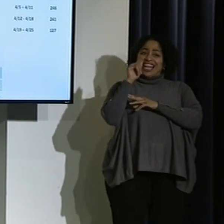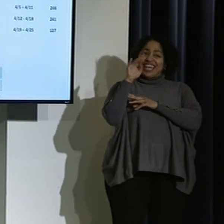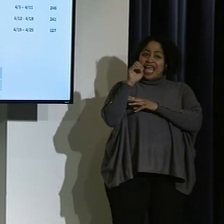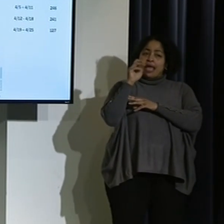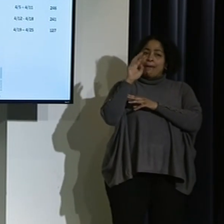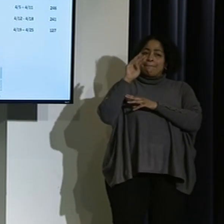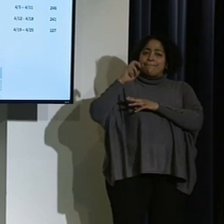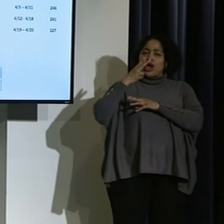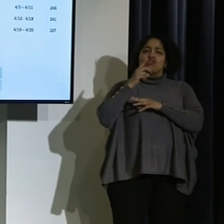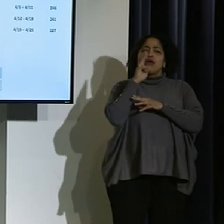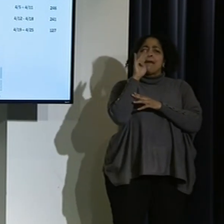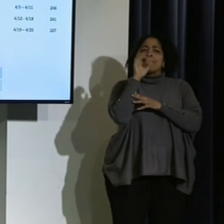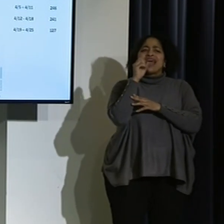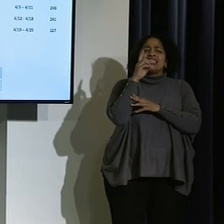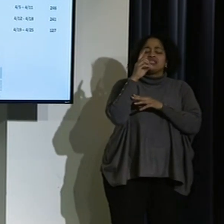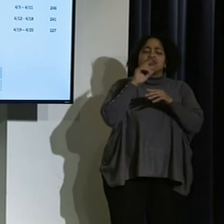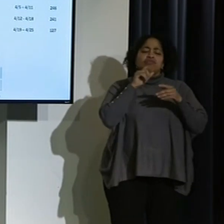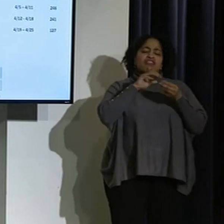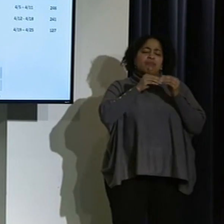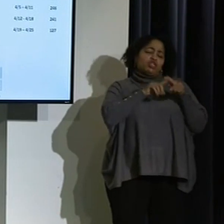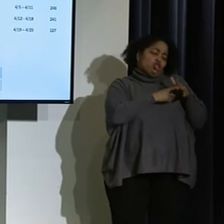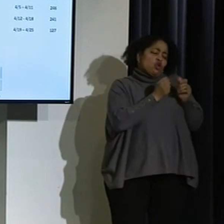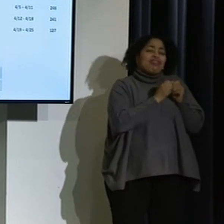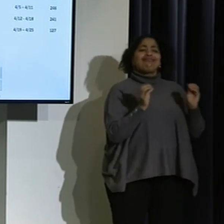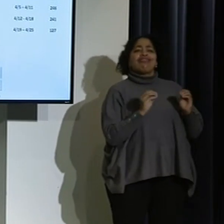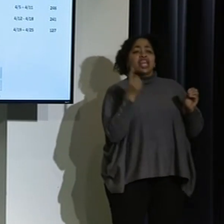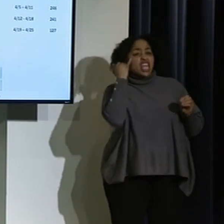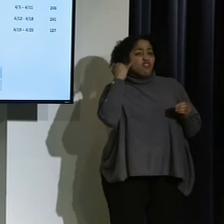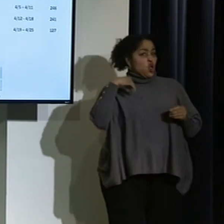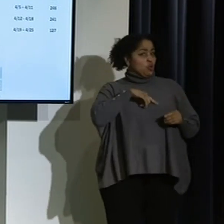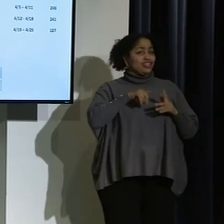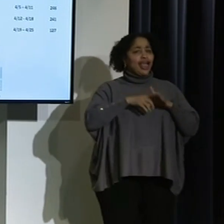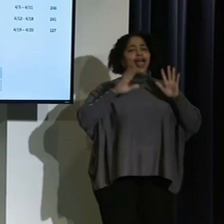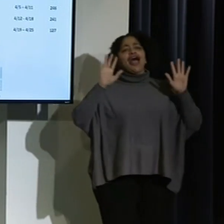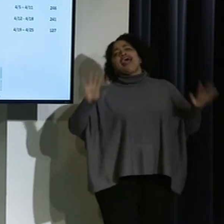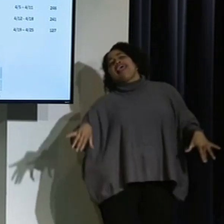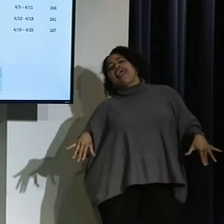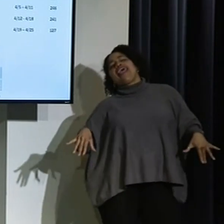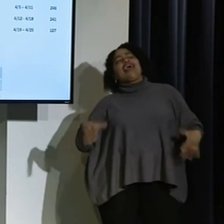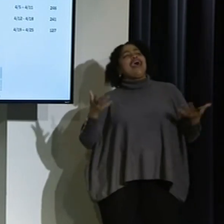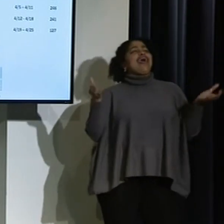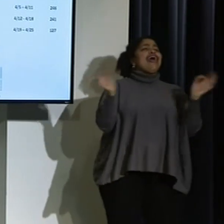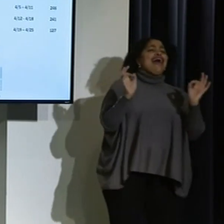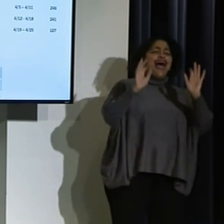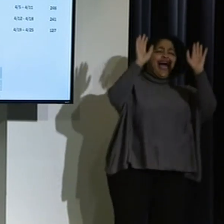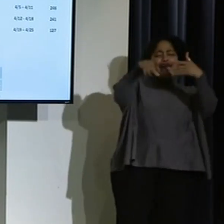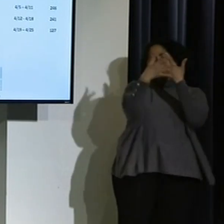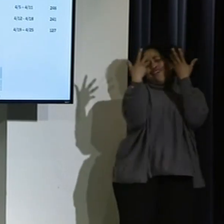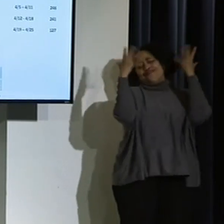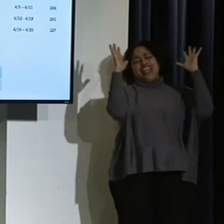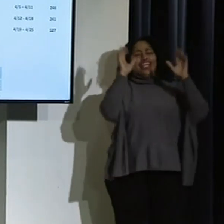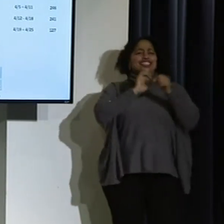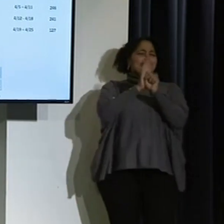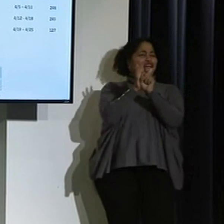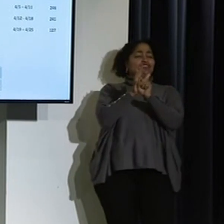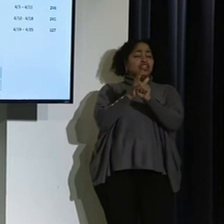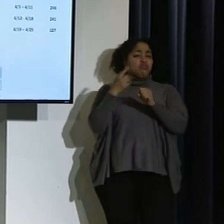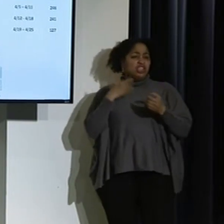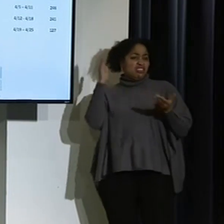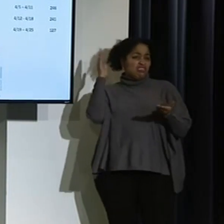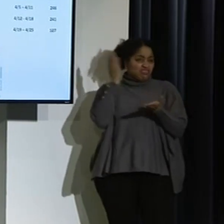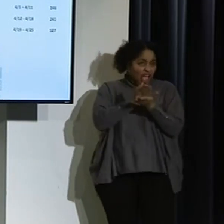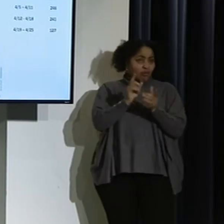that was almost nothing. If we relax, we start going together in crowds, we start ignoring the social distance requirements, we're